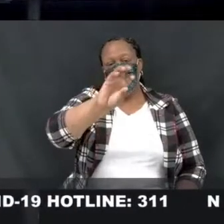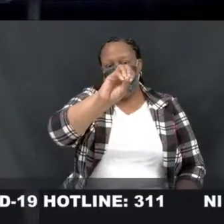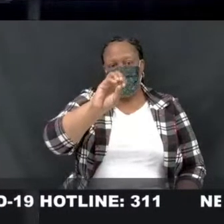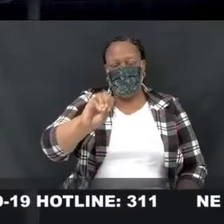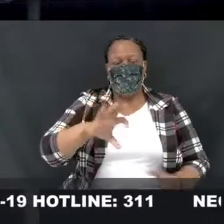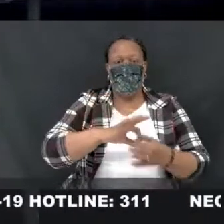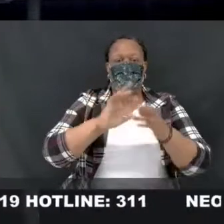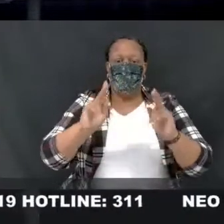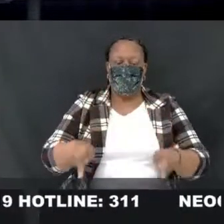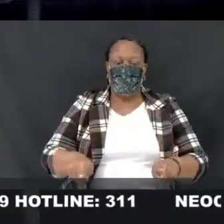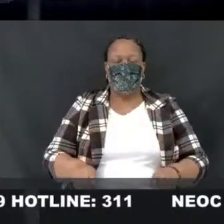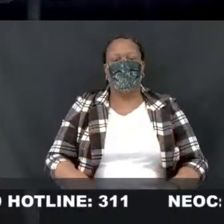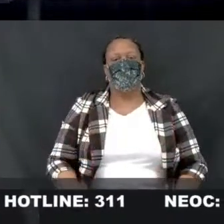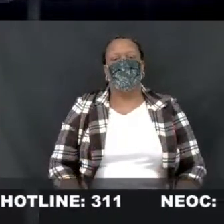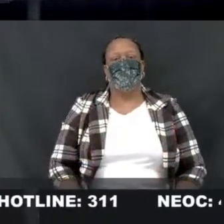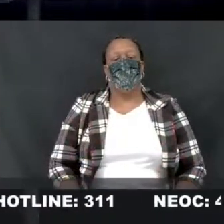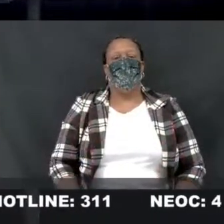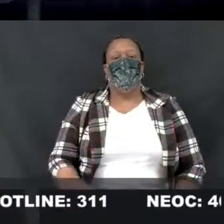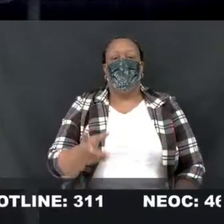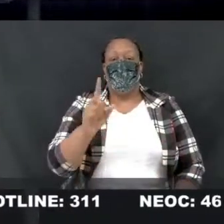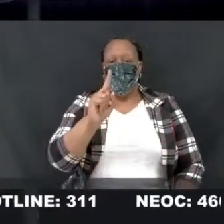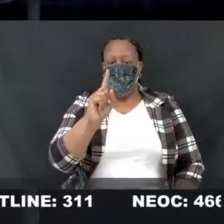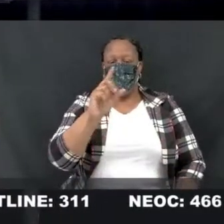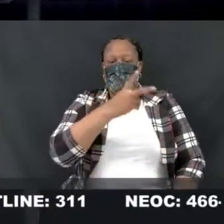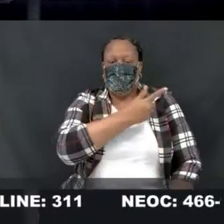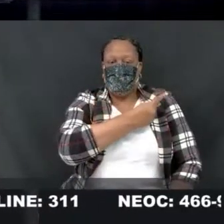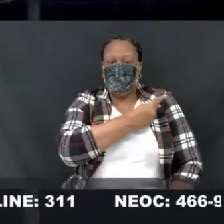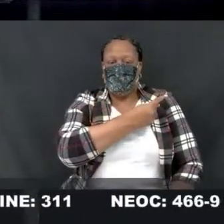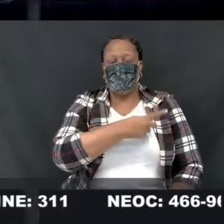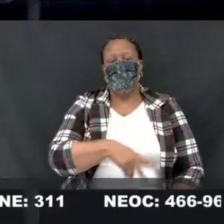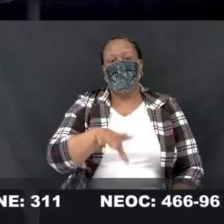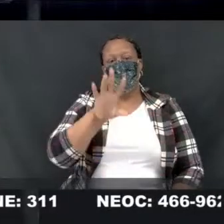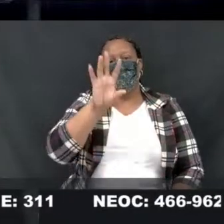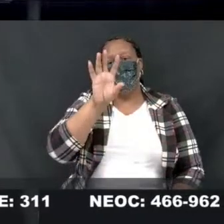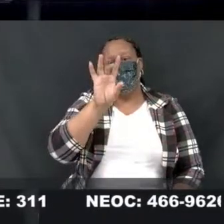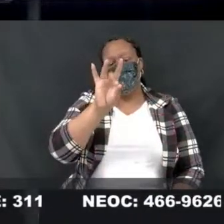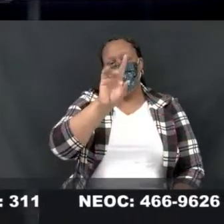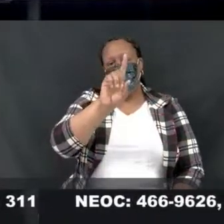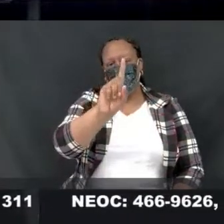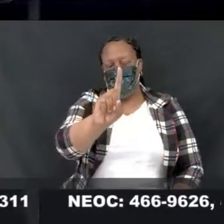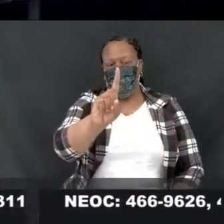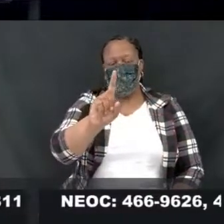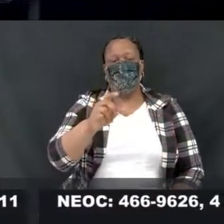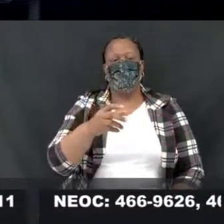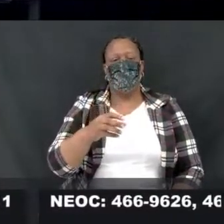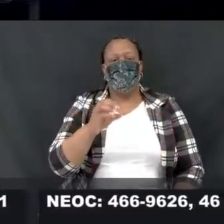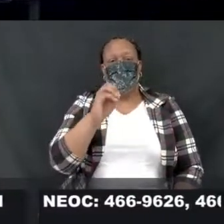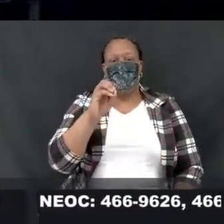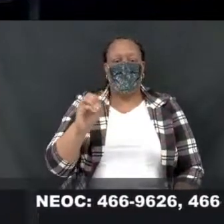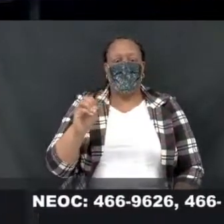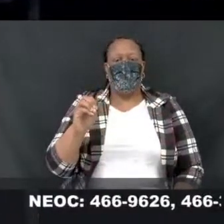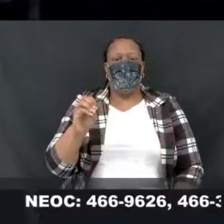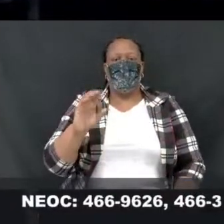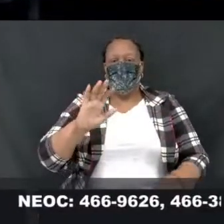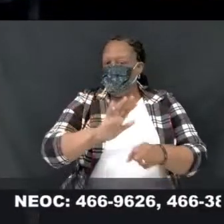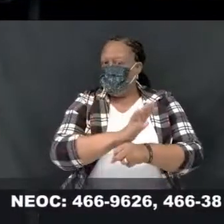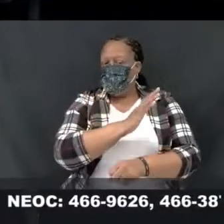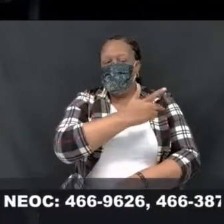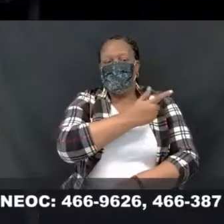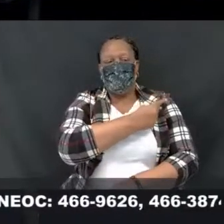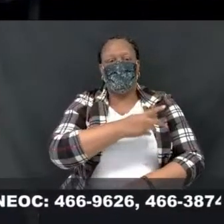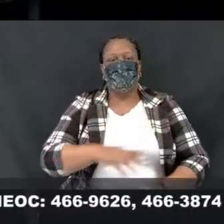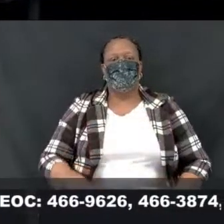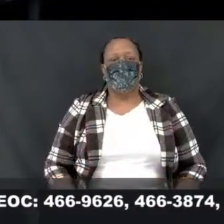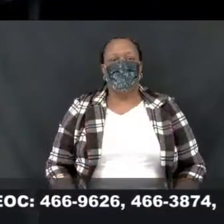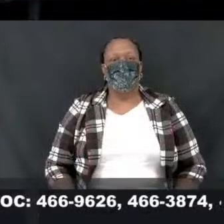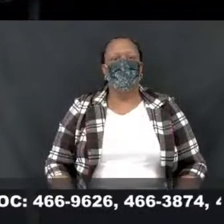shot and 81% fully vaccinated. I want to take this opportunity to say a big thanks to the people